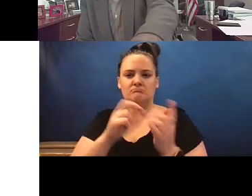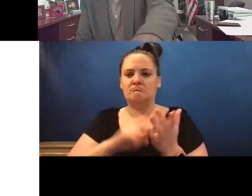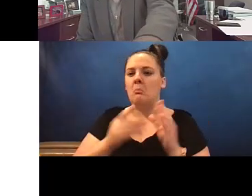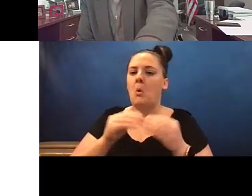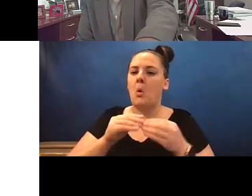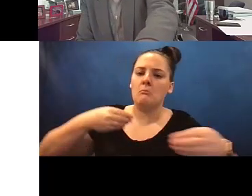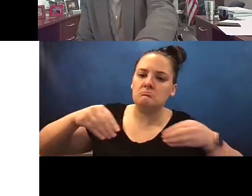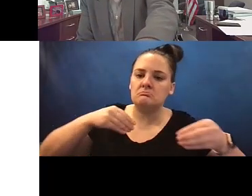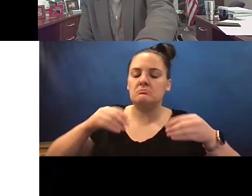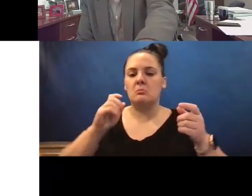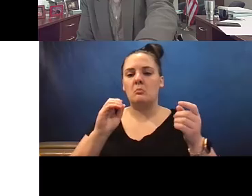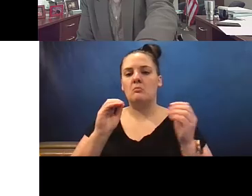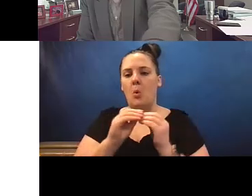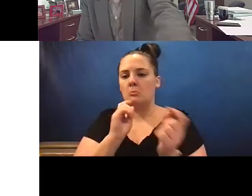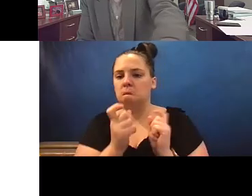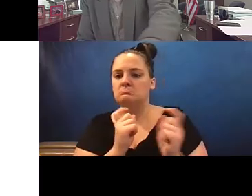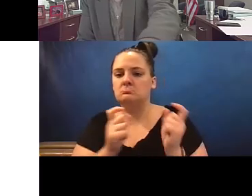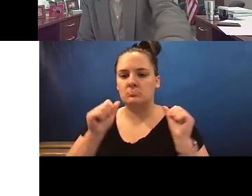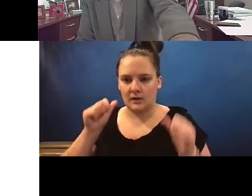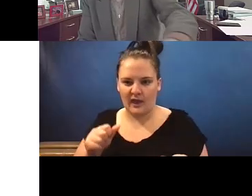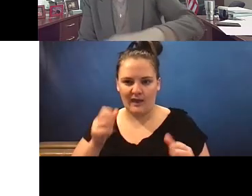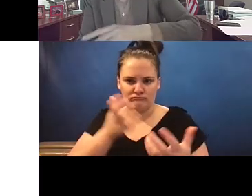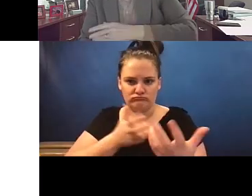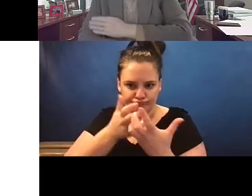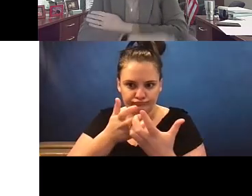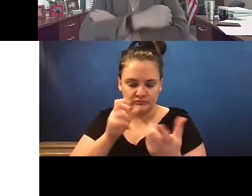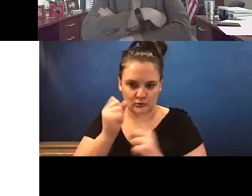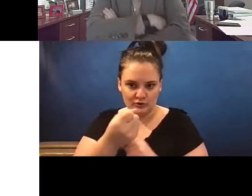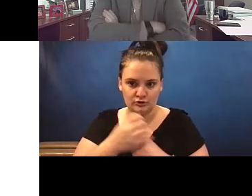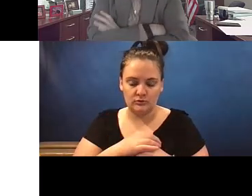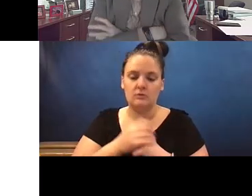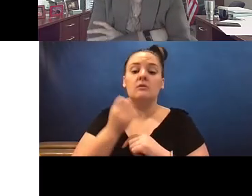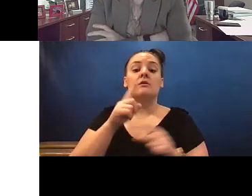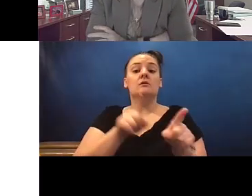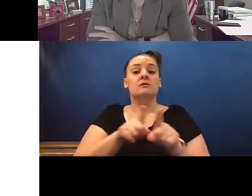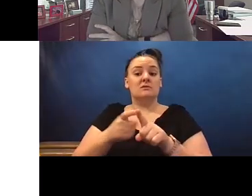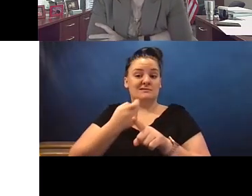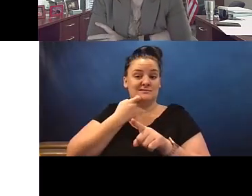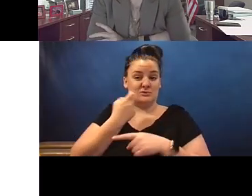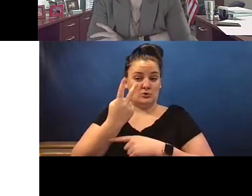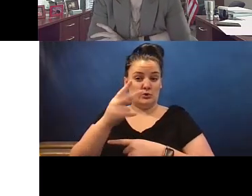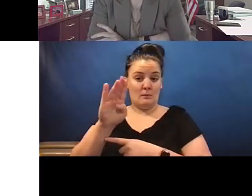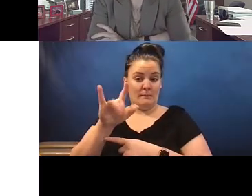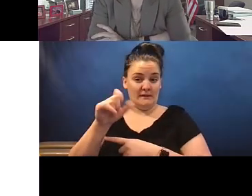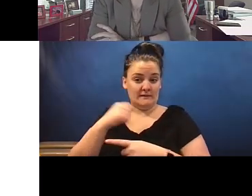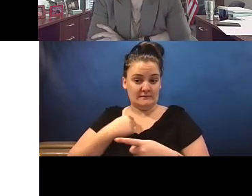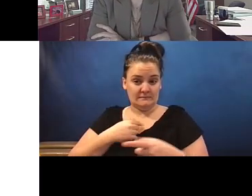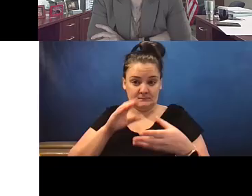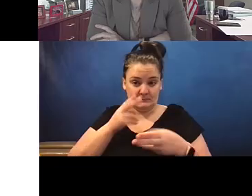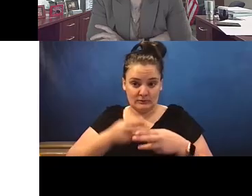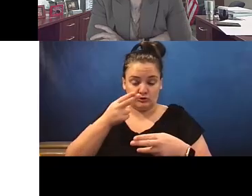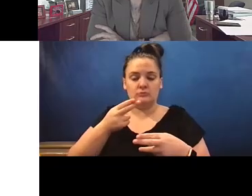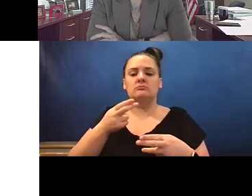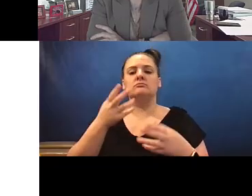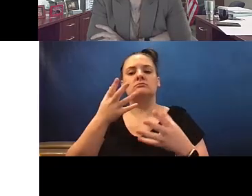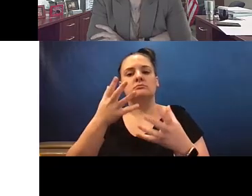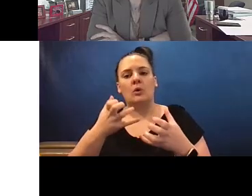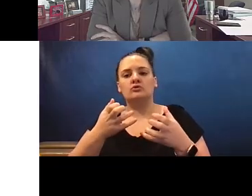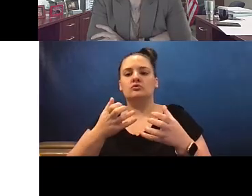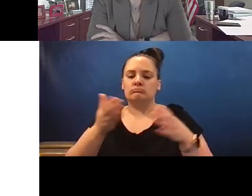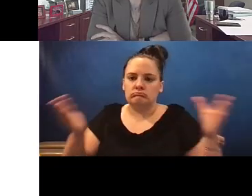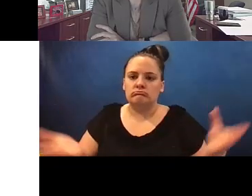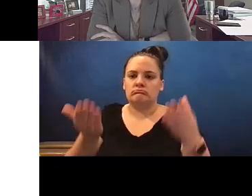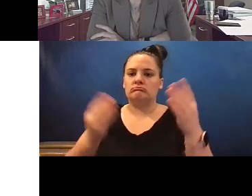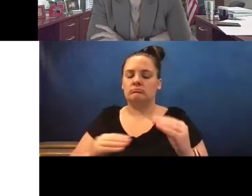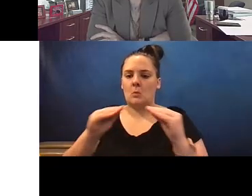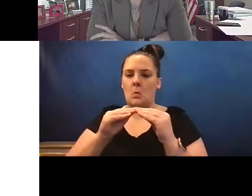want to take advantage more of these 2 bills that I just referenced in order to share expenses and figure out how we can drive those